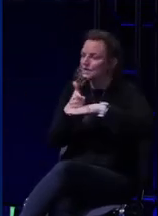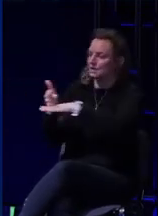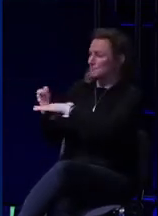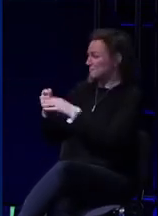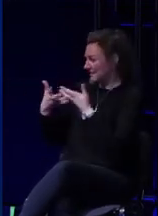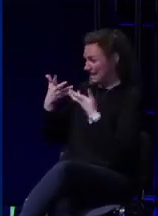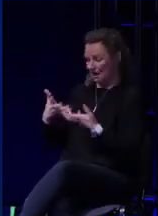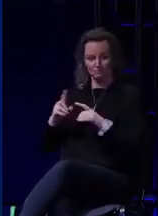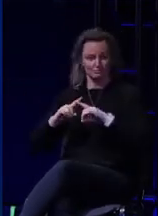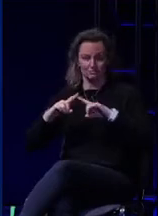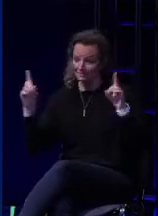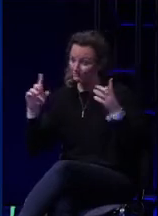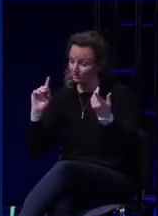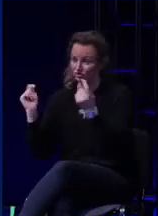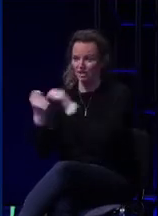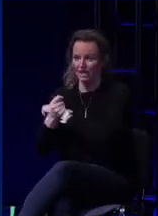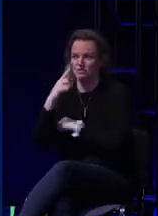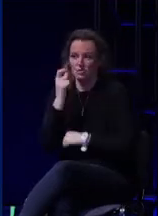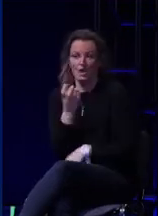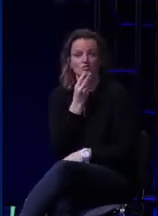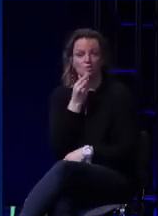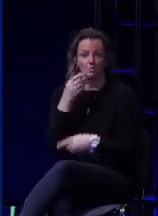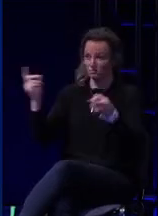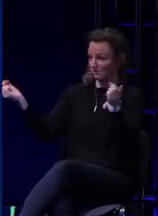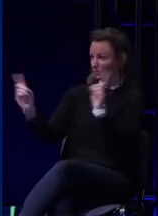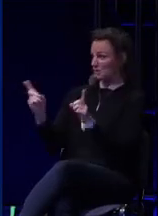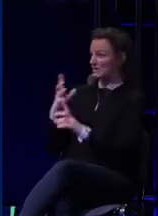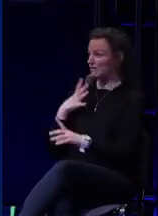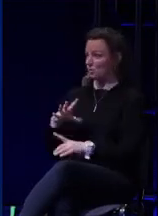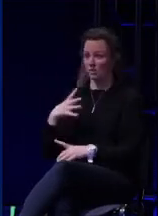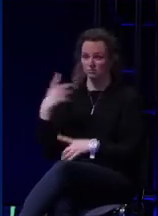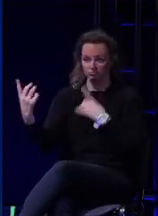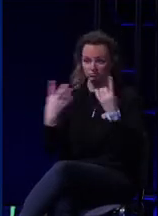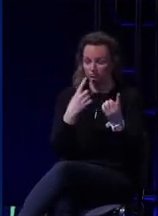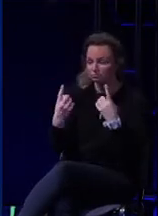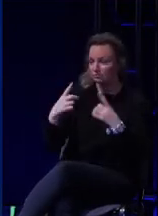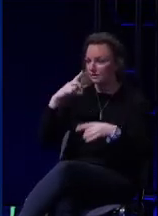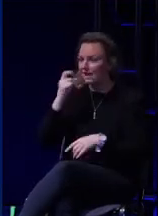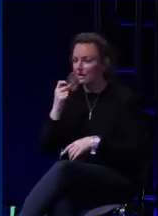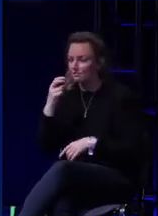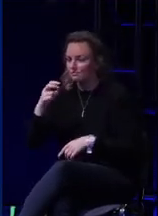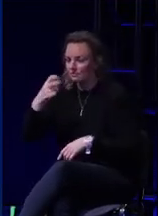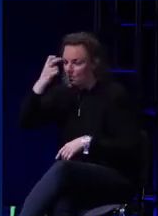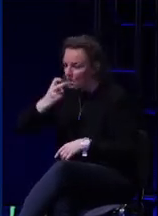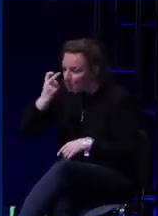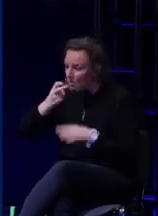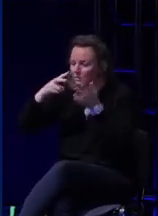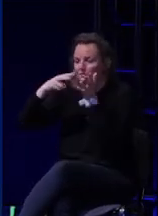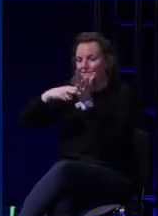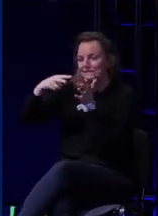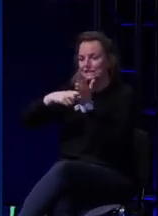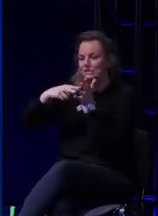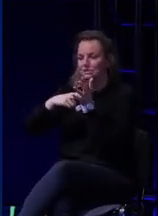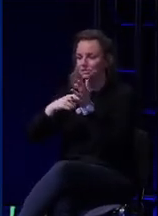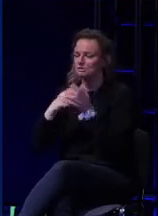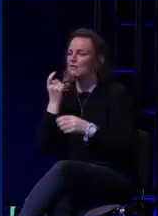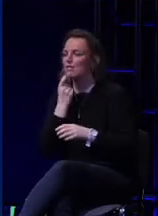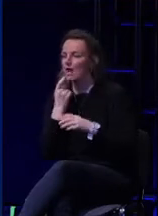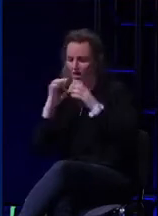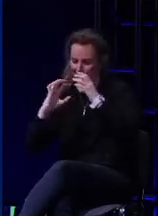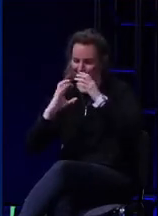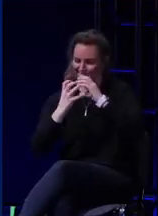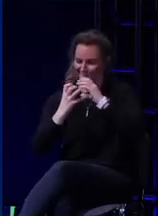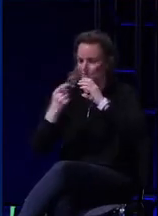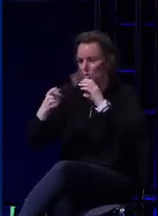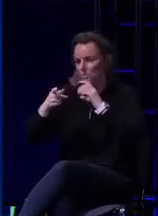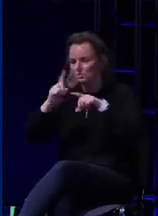not the case anymore. No. You can use whatever you want. You can have your old vintage glass, where all the lens elements wobble